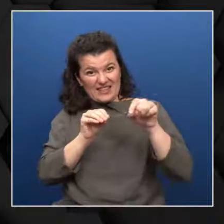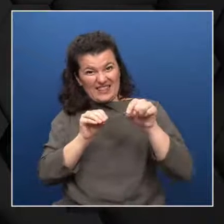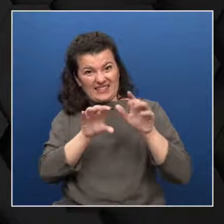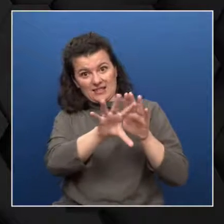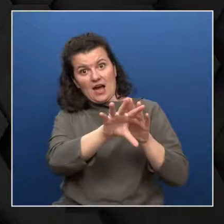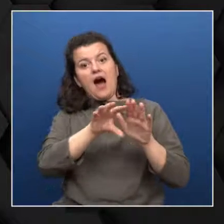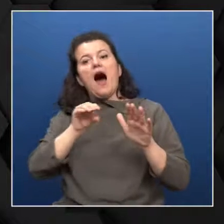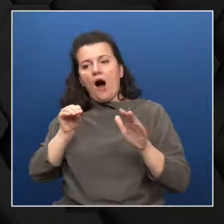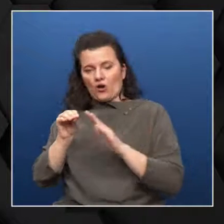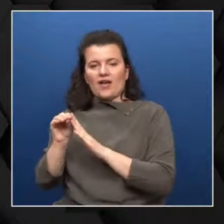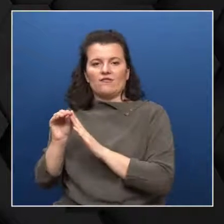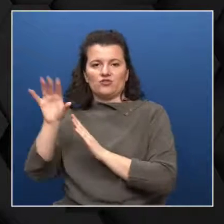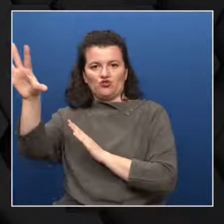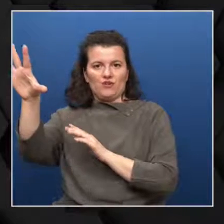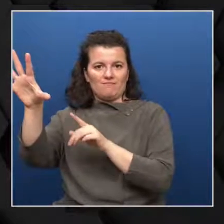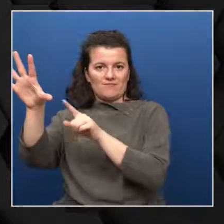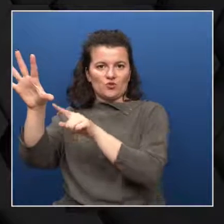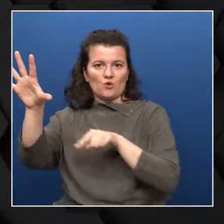us.